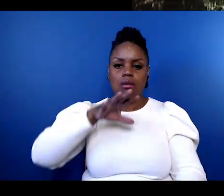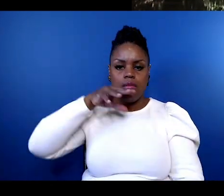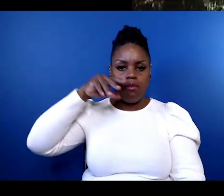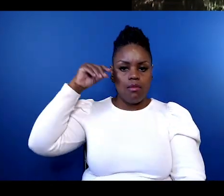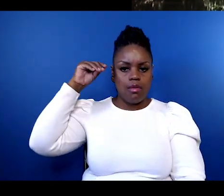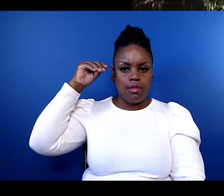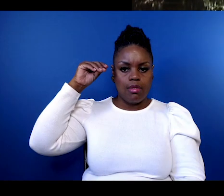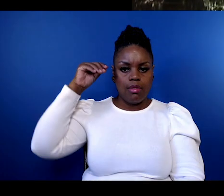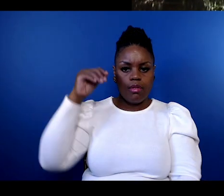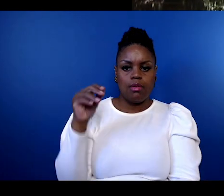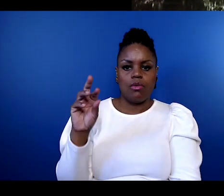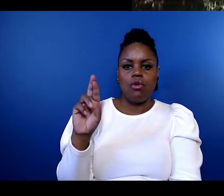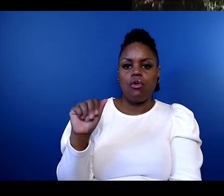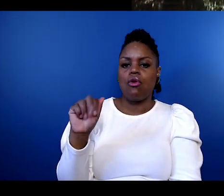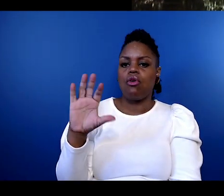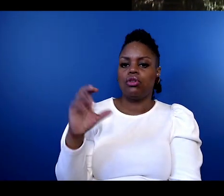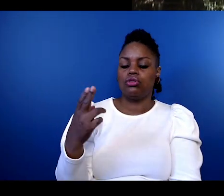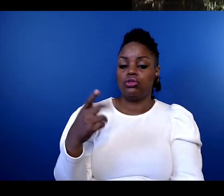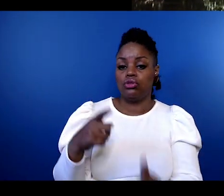Inhale, arch to the right.